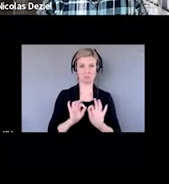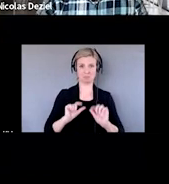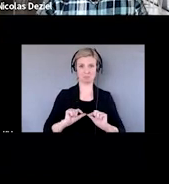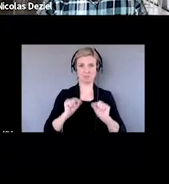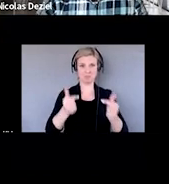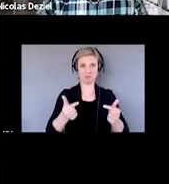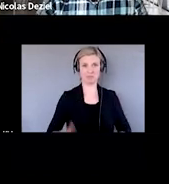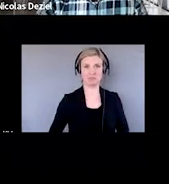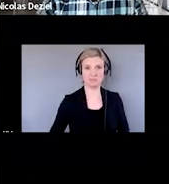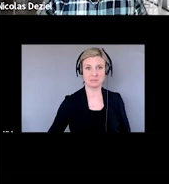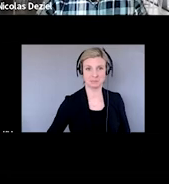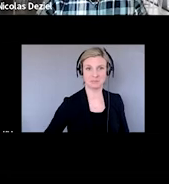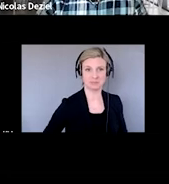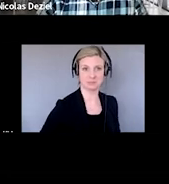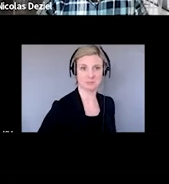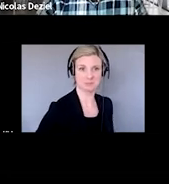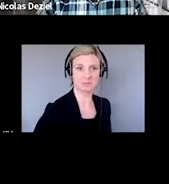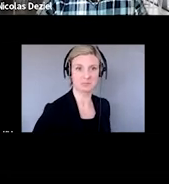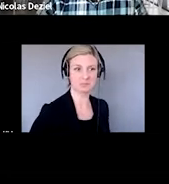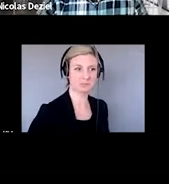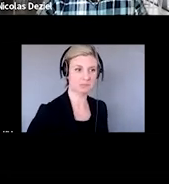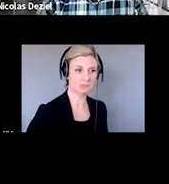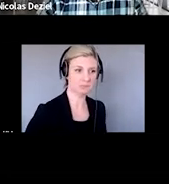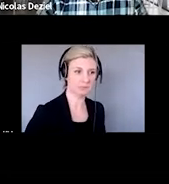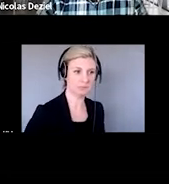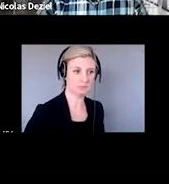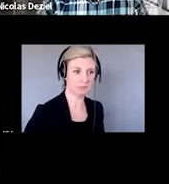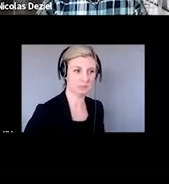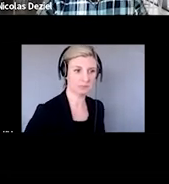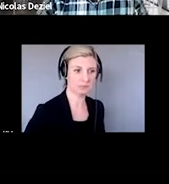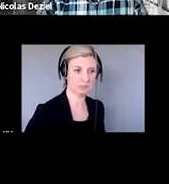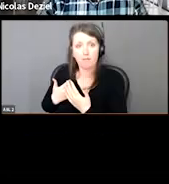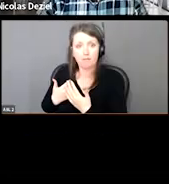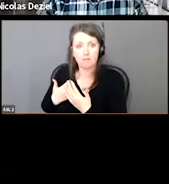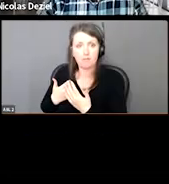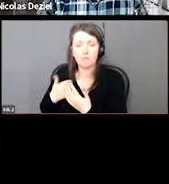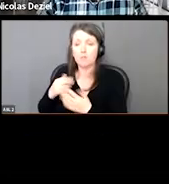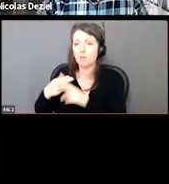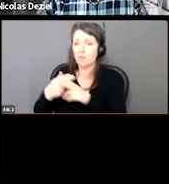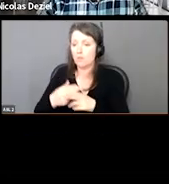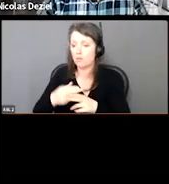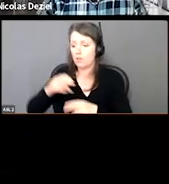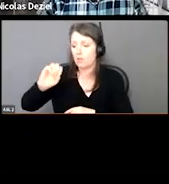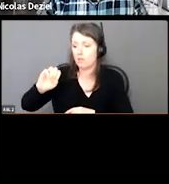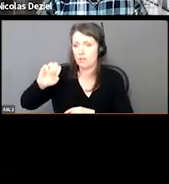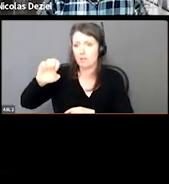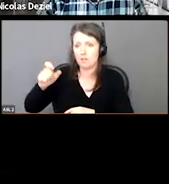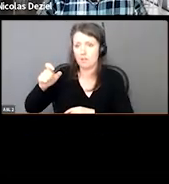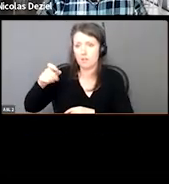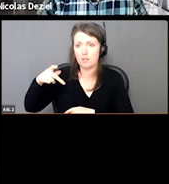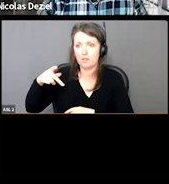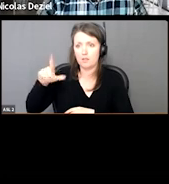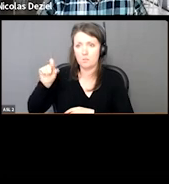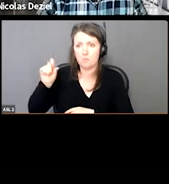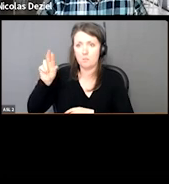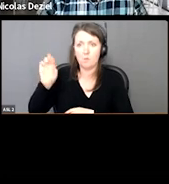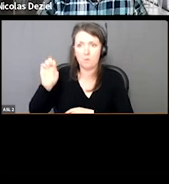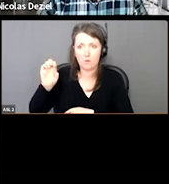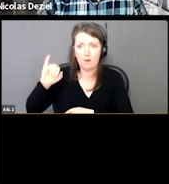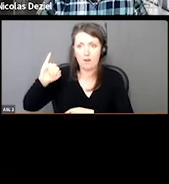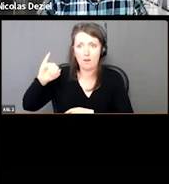Now, I do want to talk about another program that's interesting, which is called ExploreIP, right? This is a program that's offered by Innovation